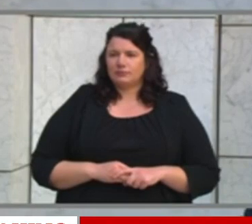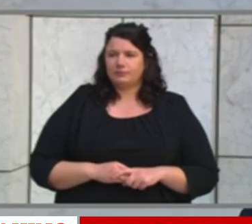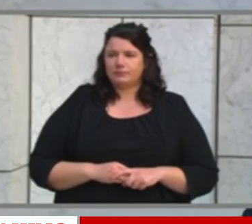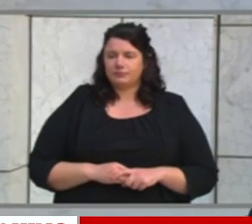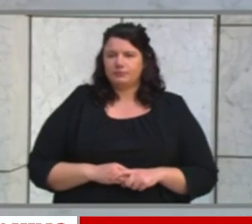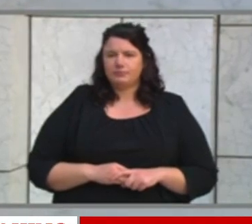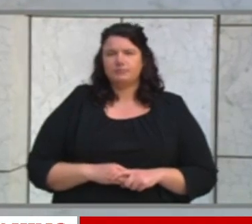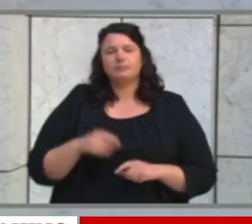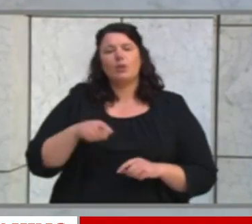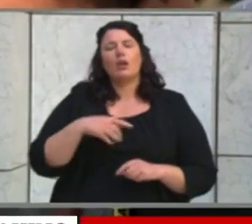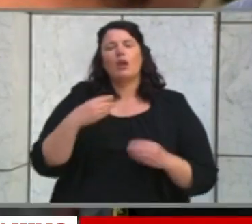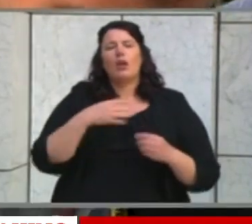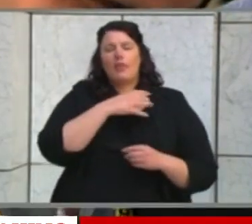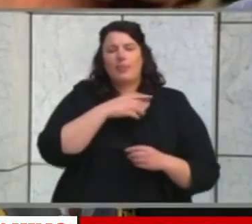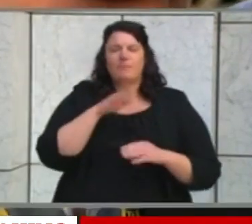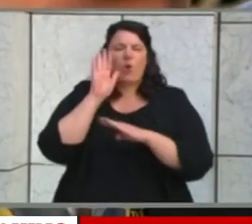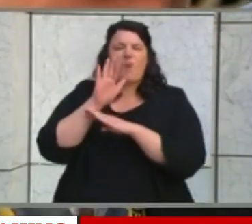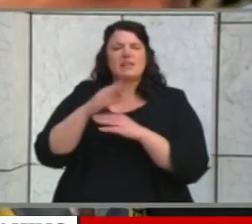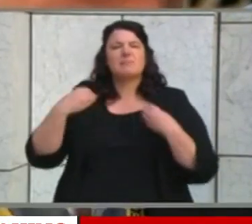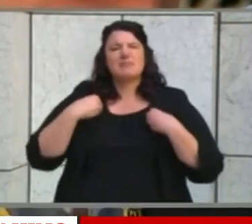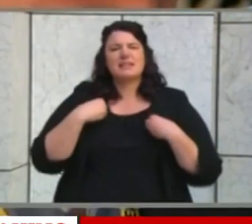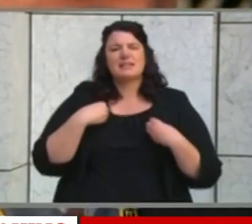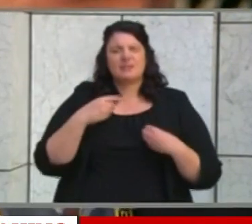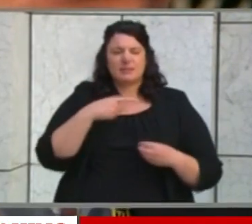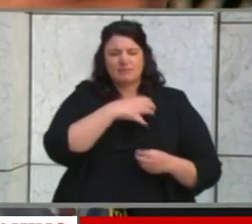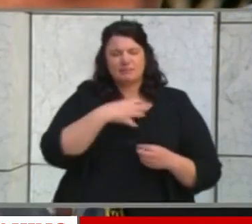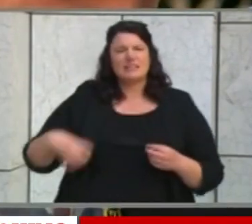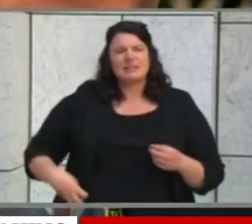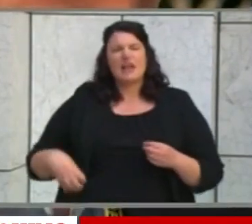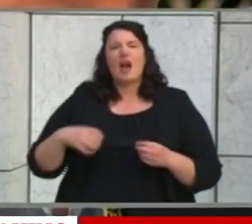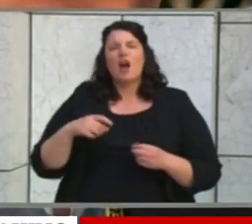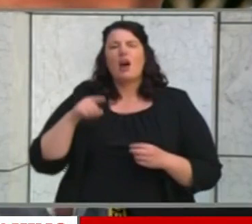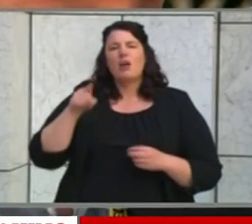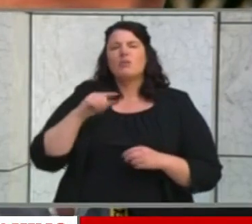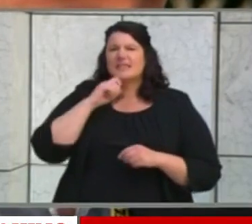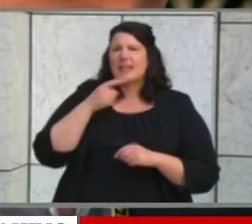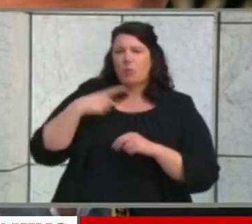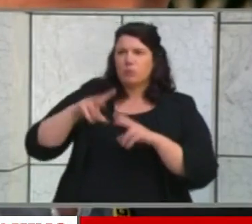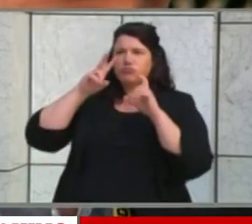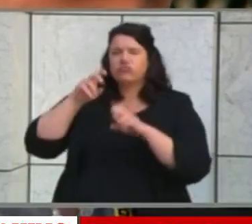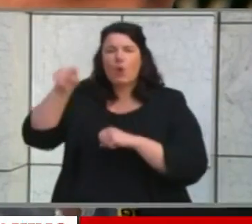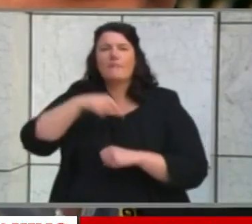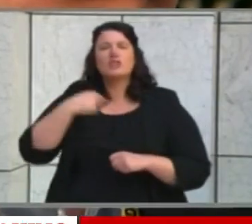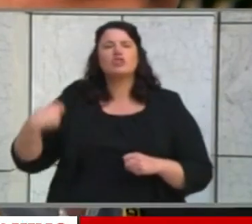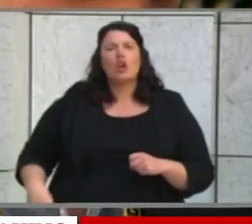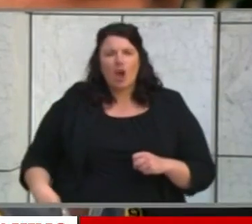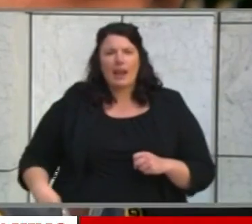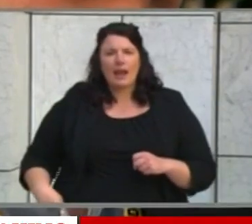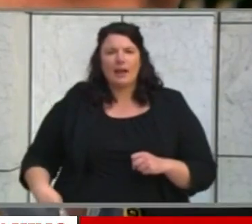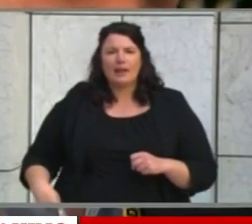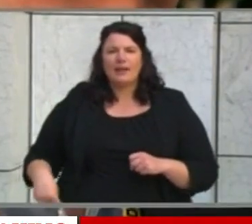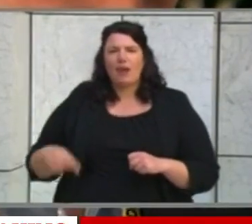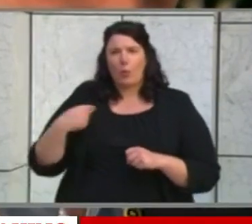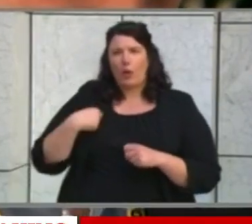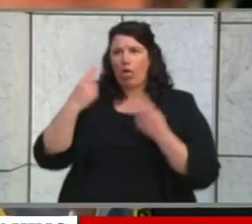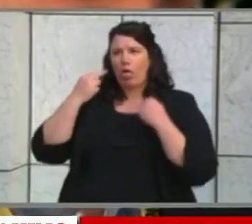Payne's call for an independent inquiry into the origins of the coronavirus, saying things like we're dancing to the tune of another